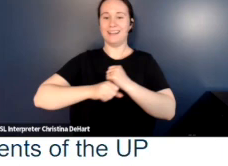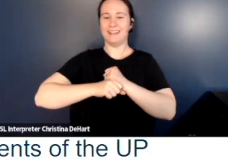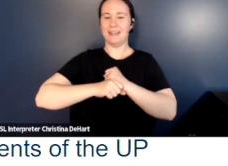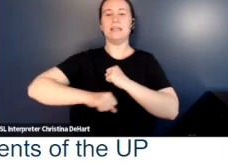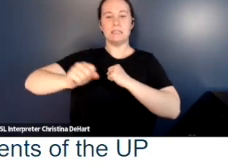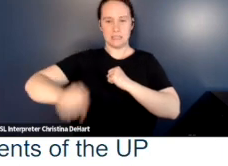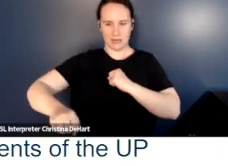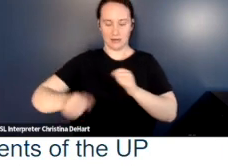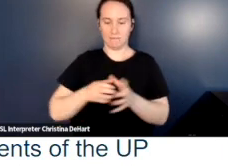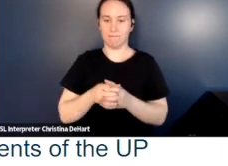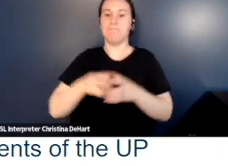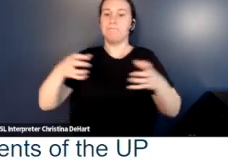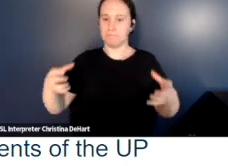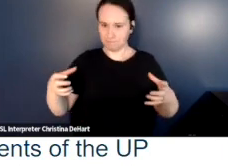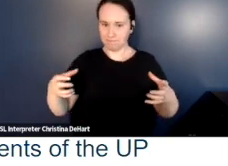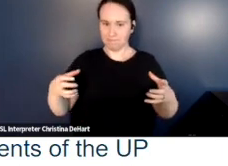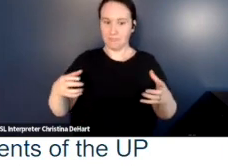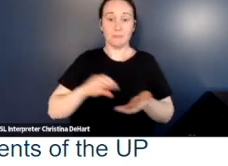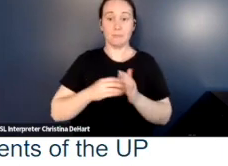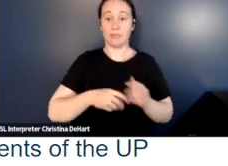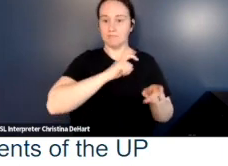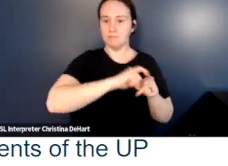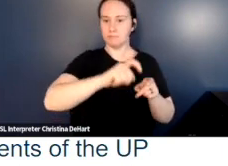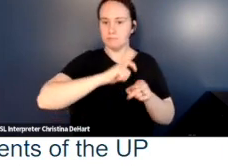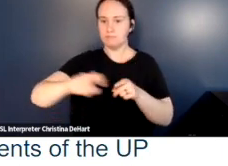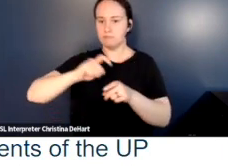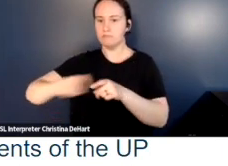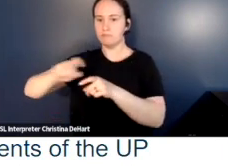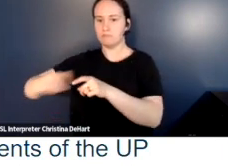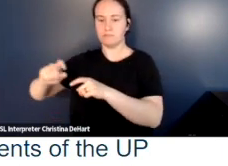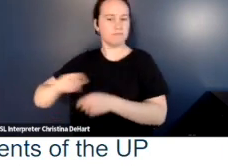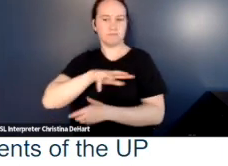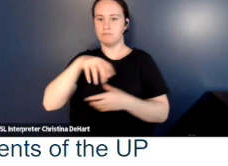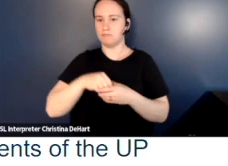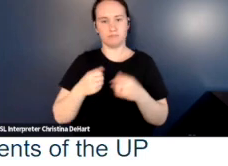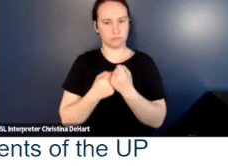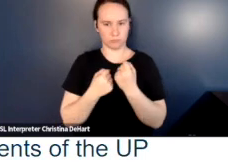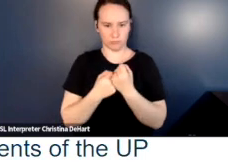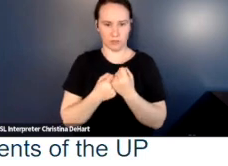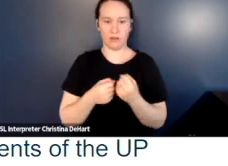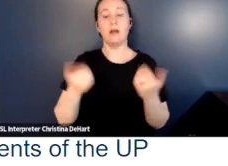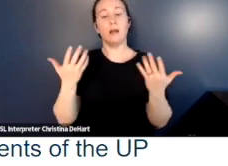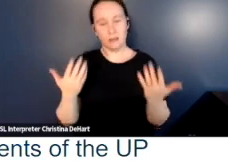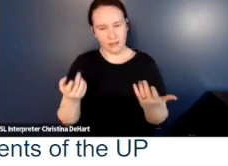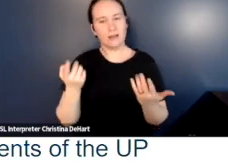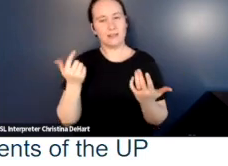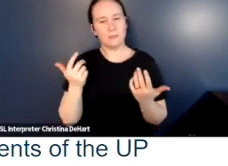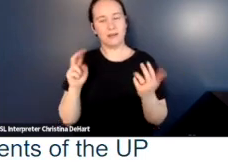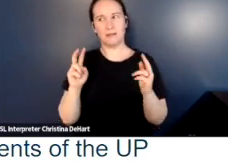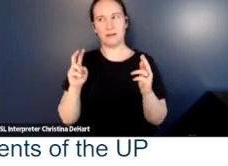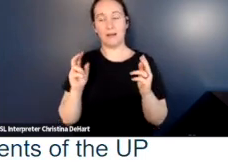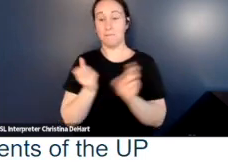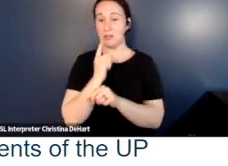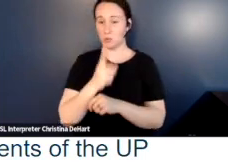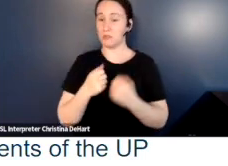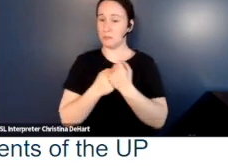other lines. There's some architectural implications there with respect to the platforms